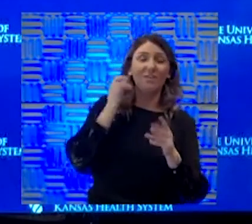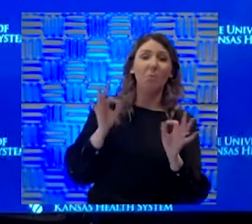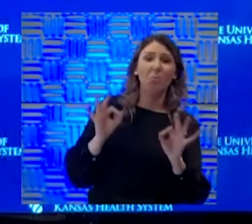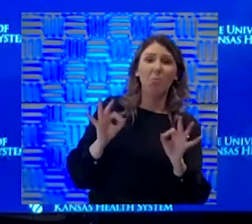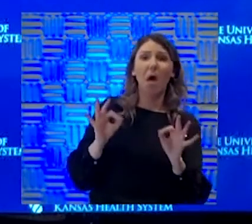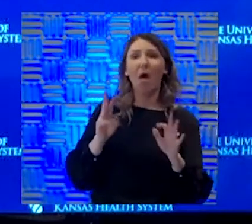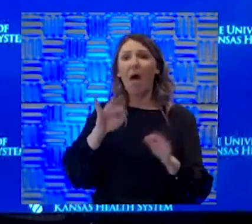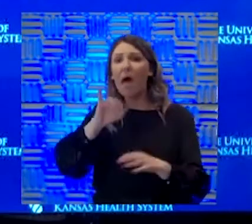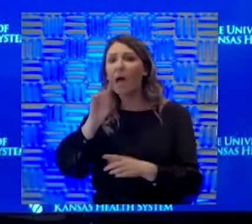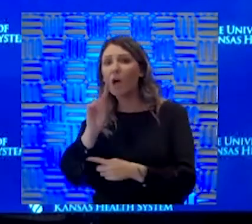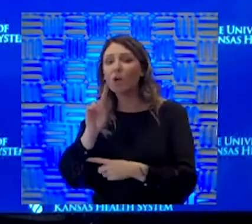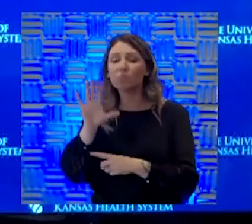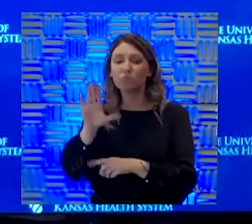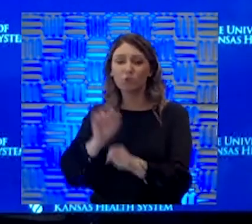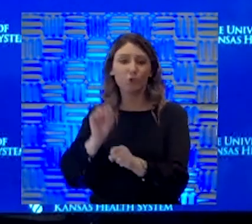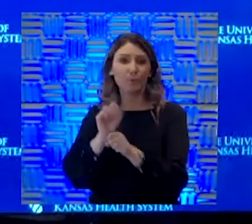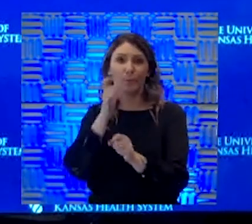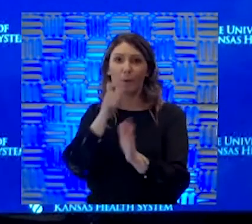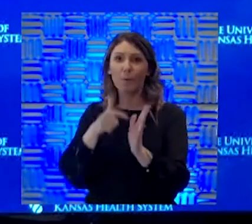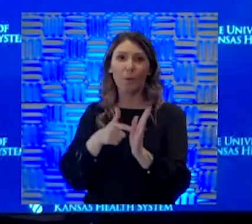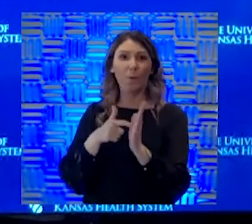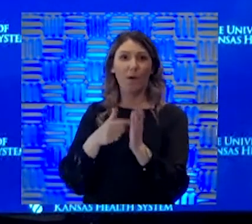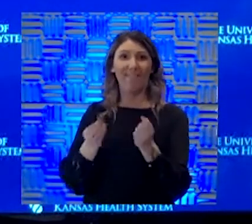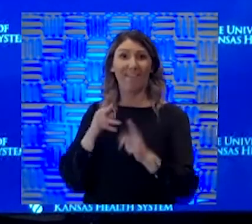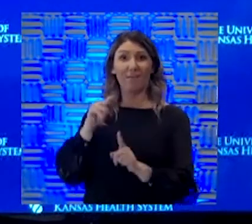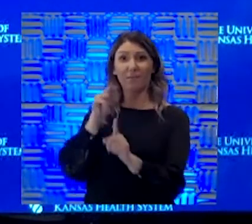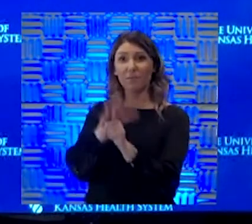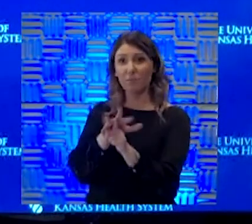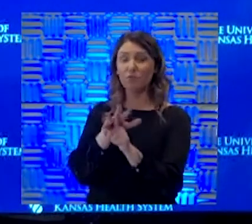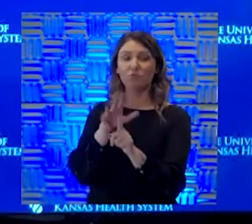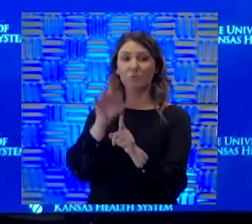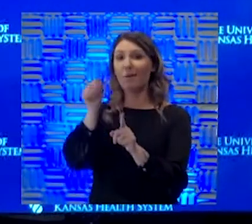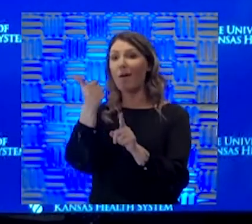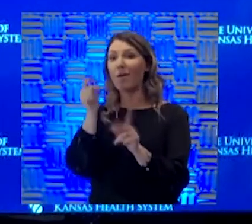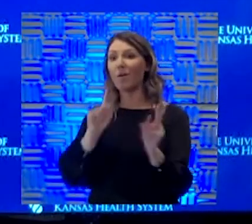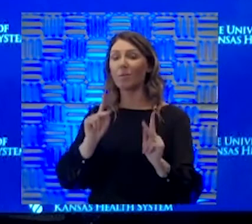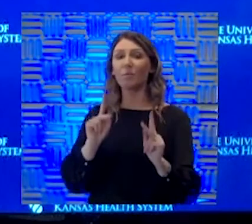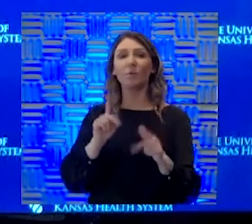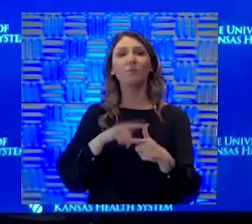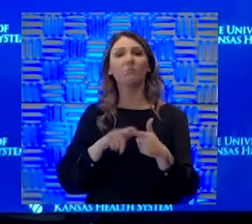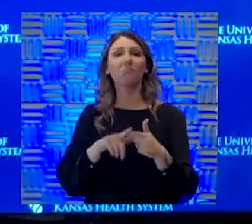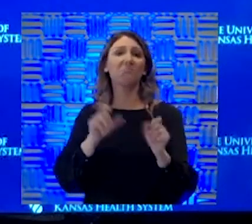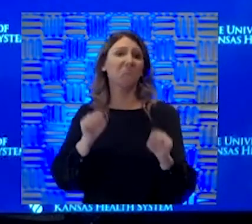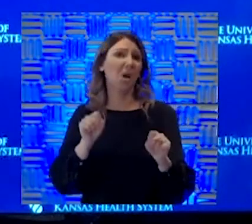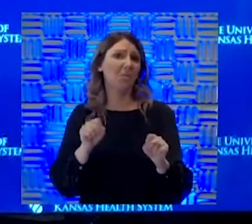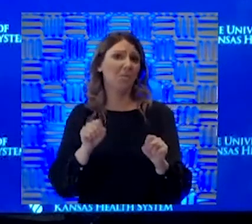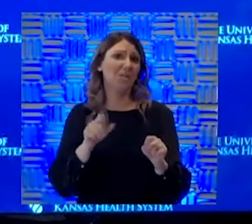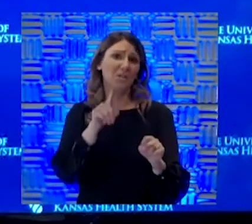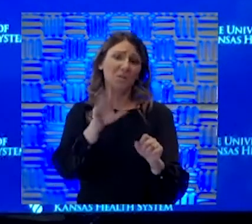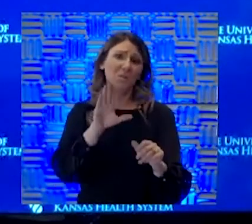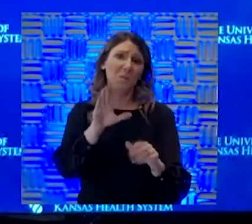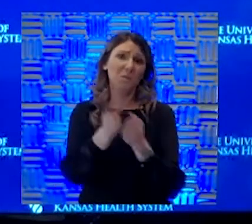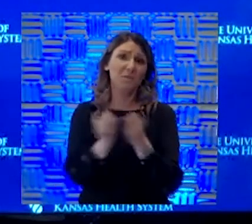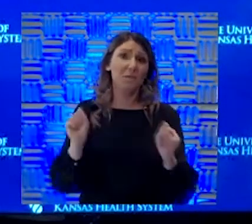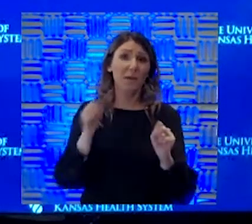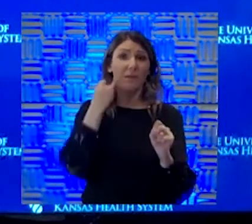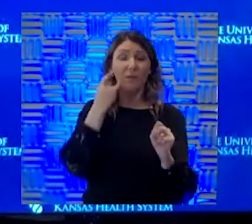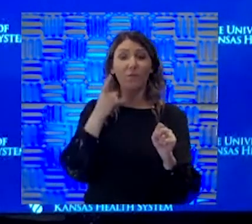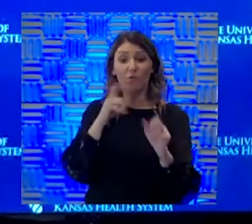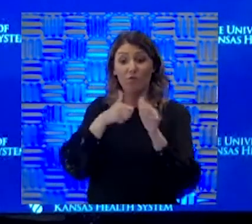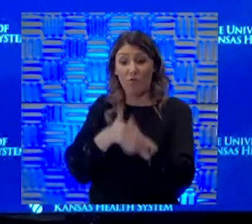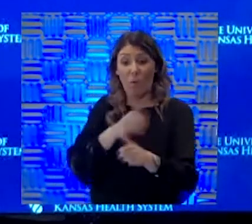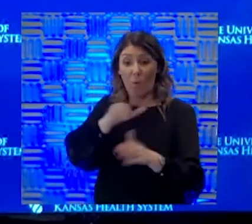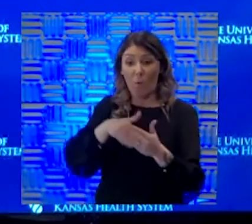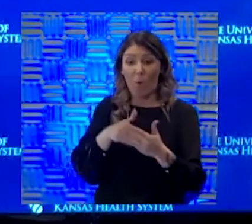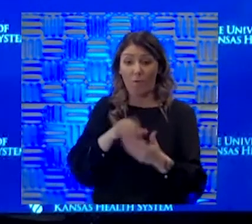your job doesn't require a lot of exposure to others, then you're probably relatively safe as long as you do all the other